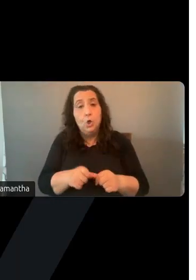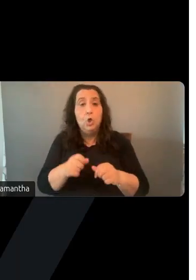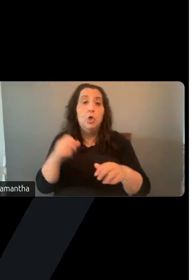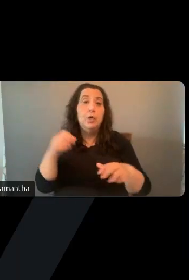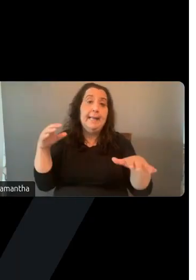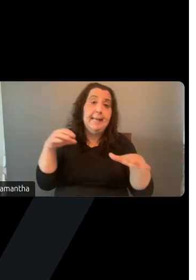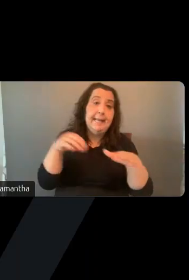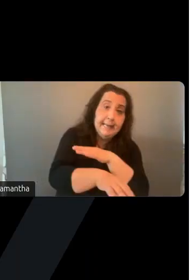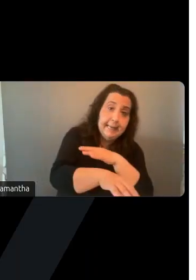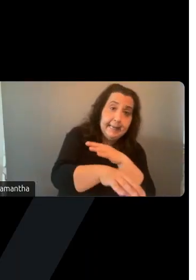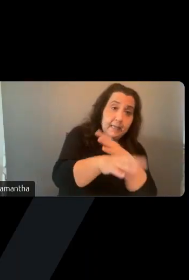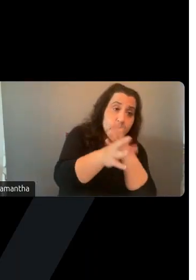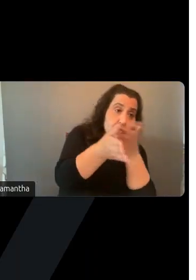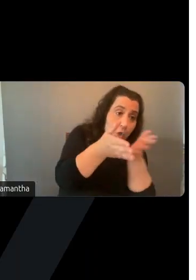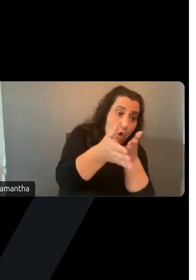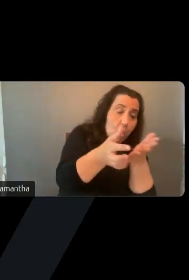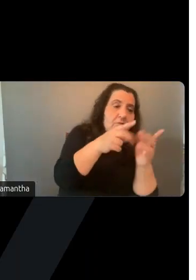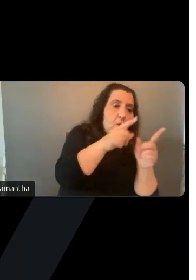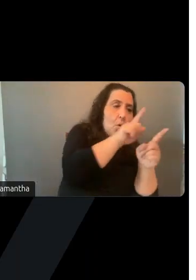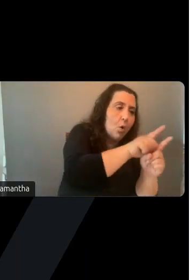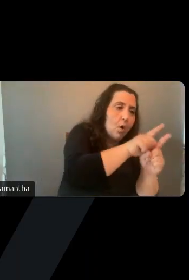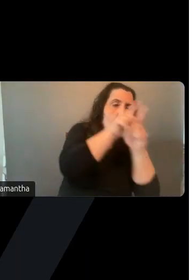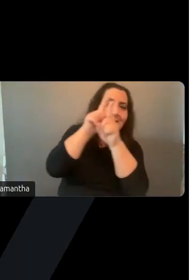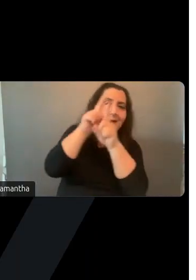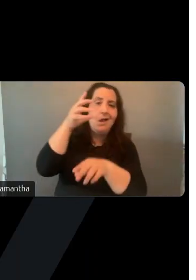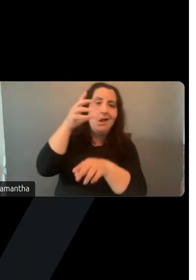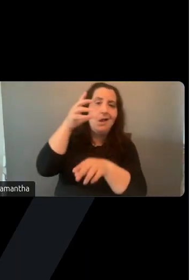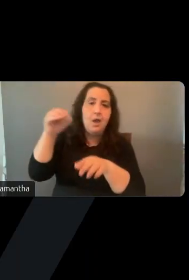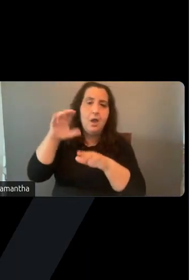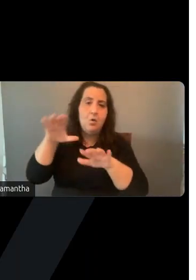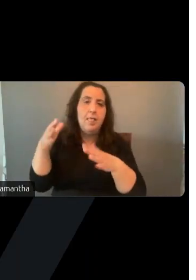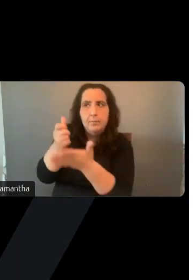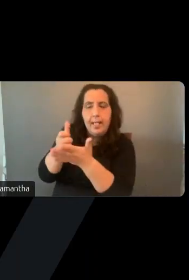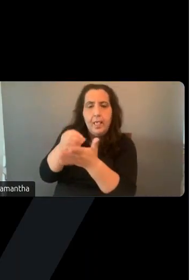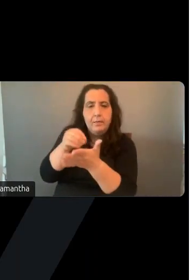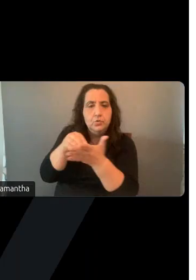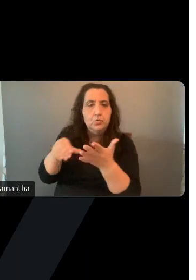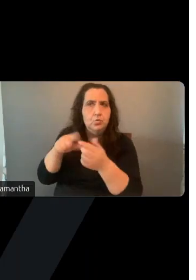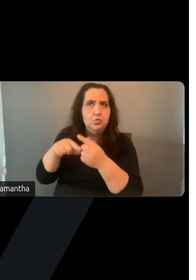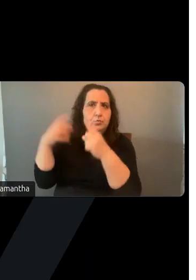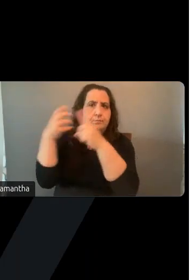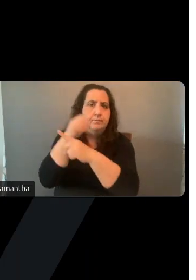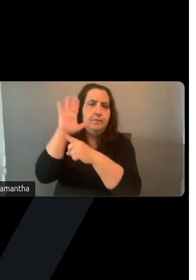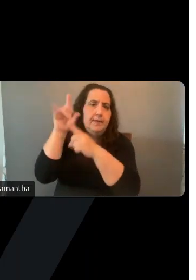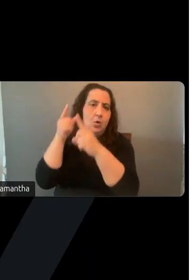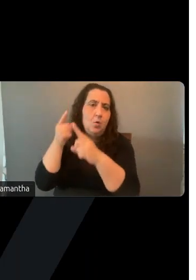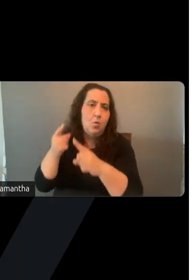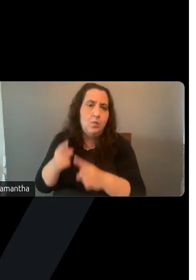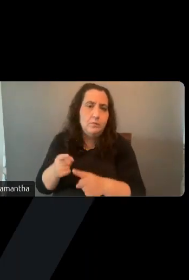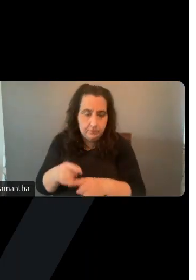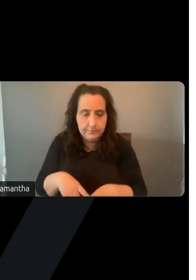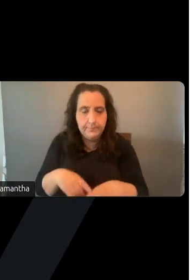a pull-out service for students to help them meet their goals. We can go to the next slide.